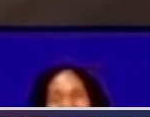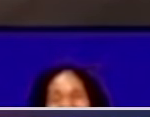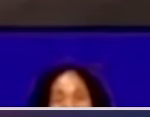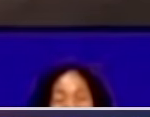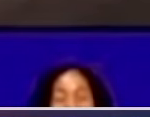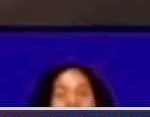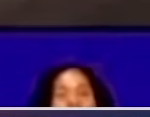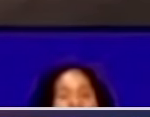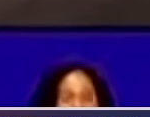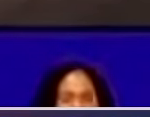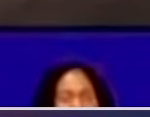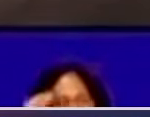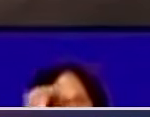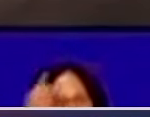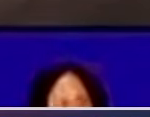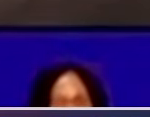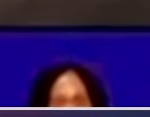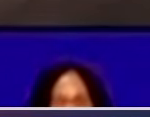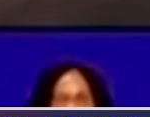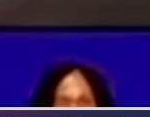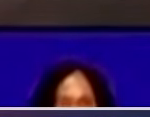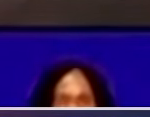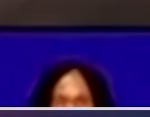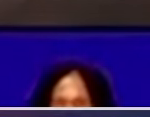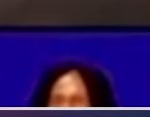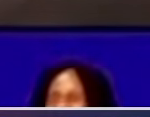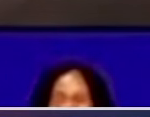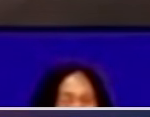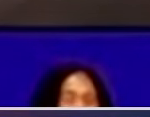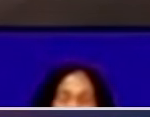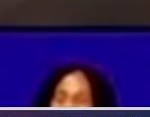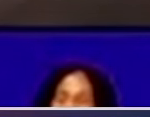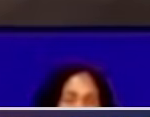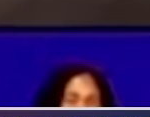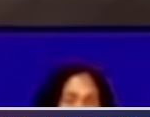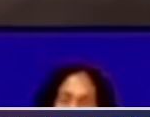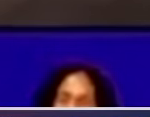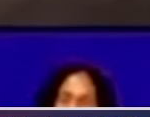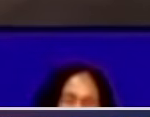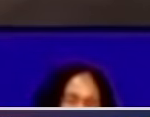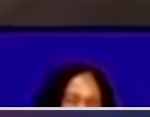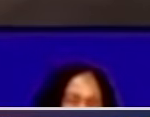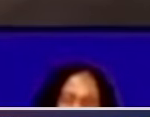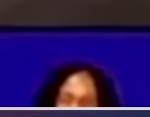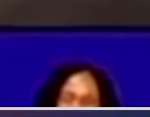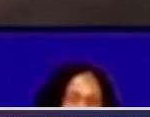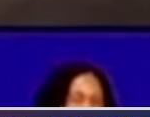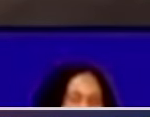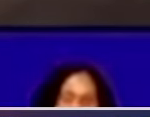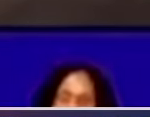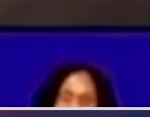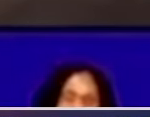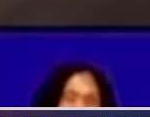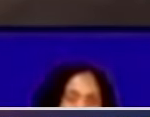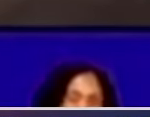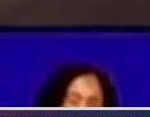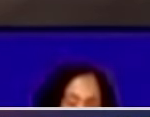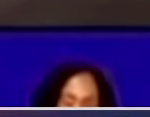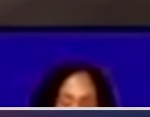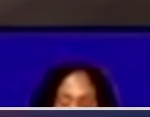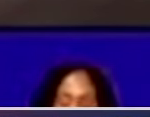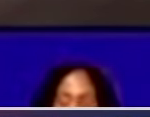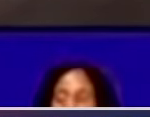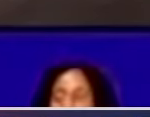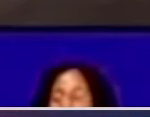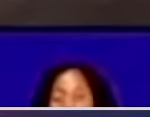know that this is where it likely ends. And so does everyone else, which is why the common theme of the media